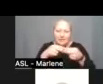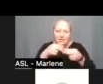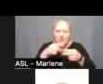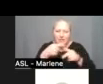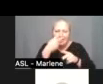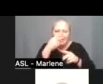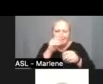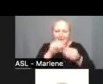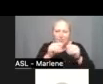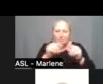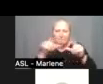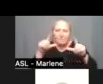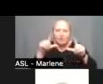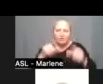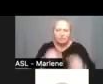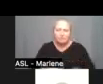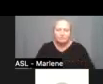okay perfect